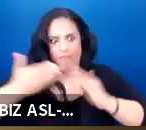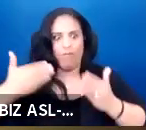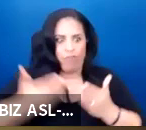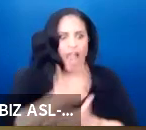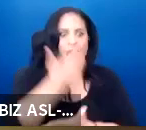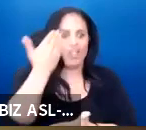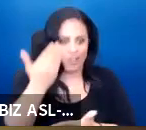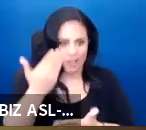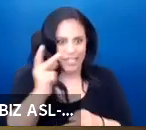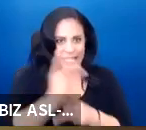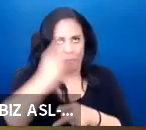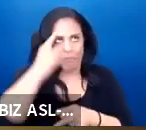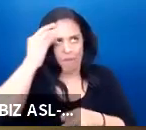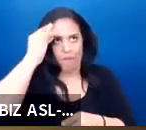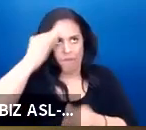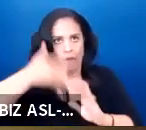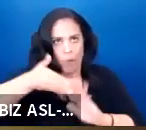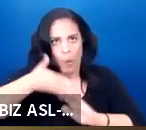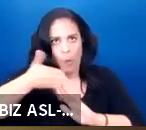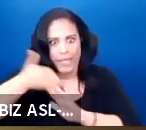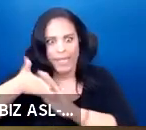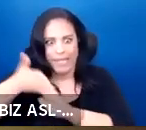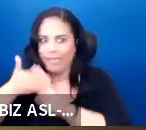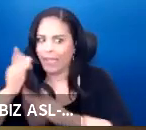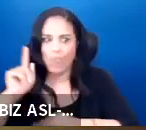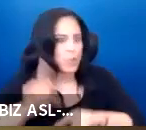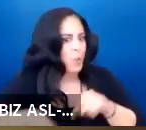going, and you can't stay.